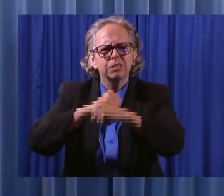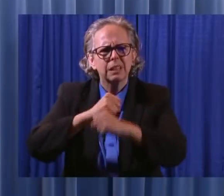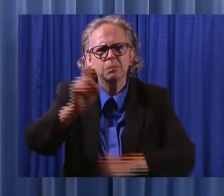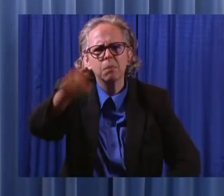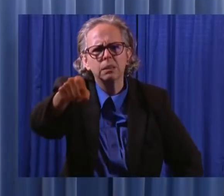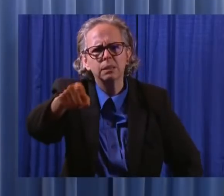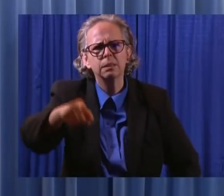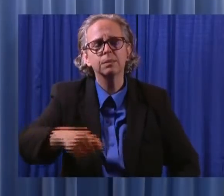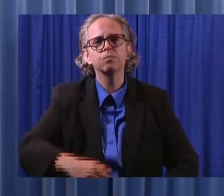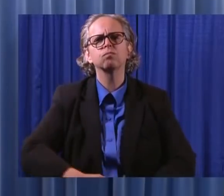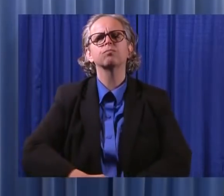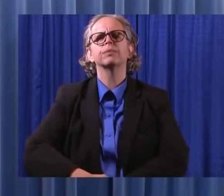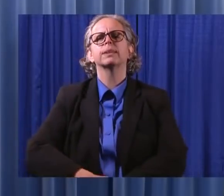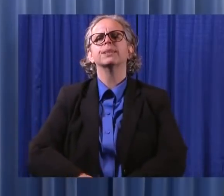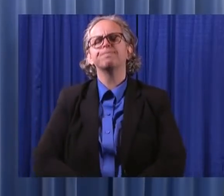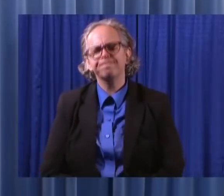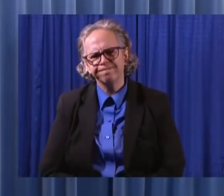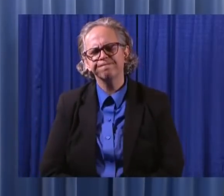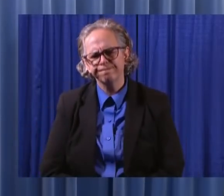talk for a moment